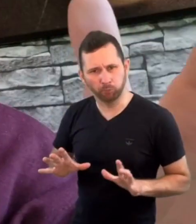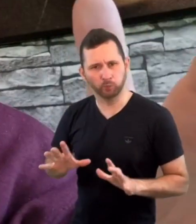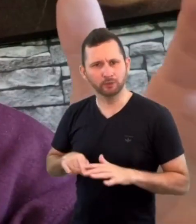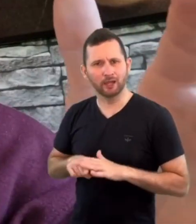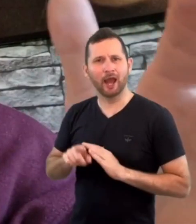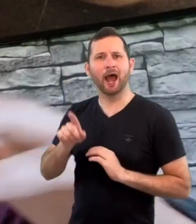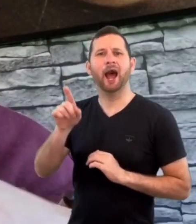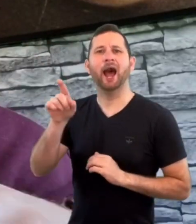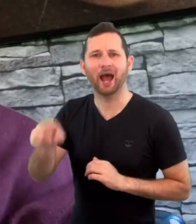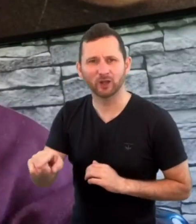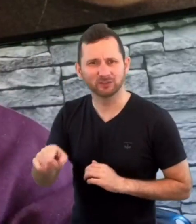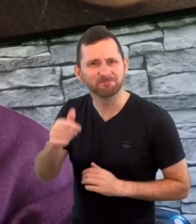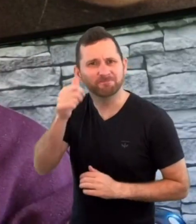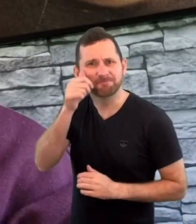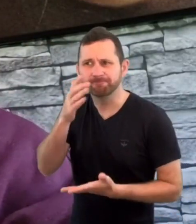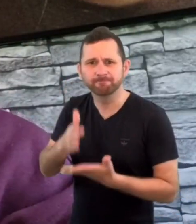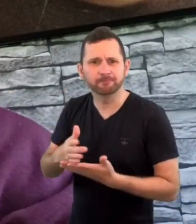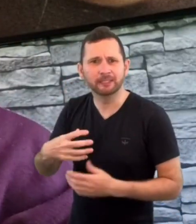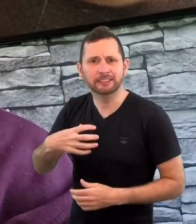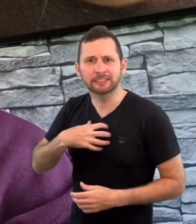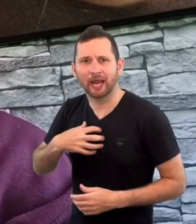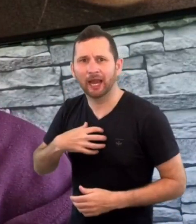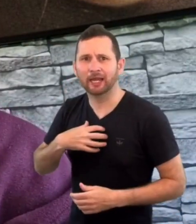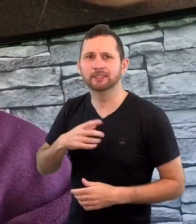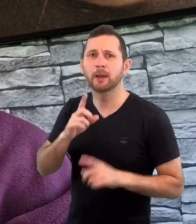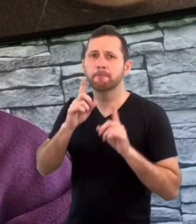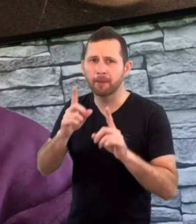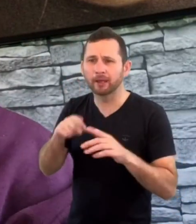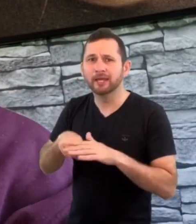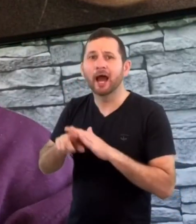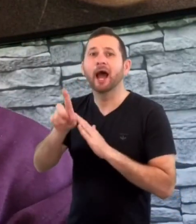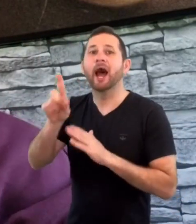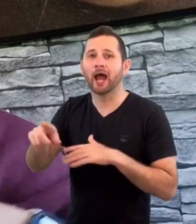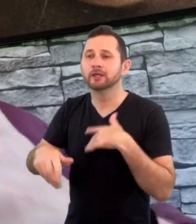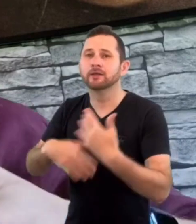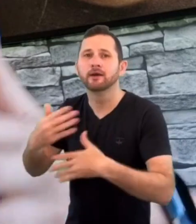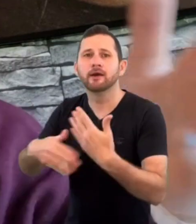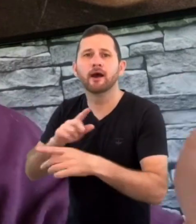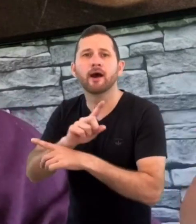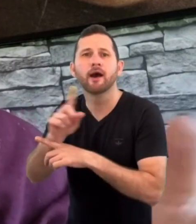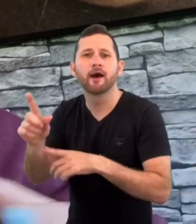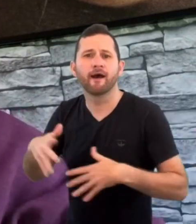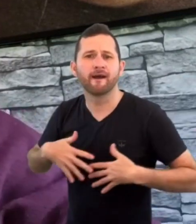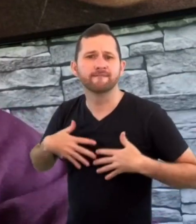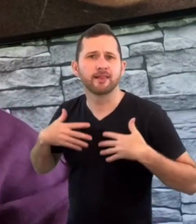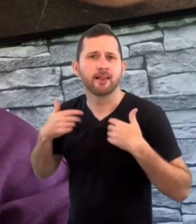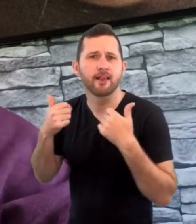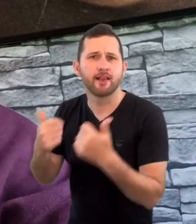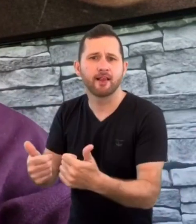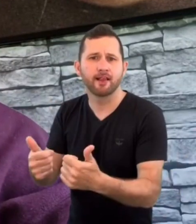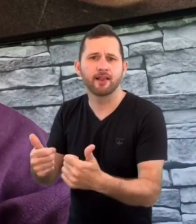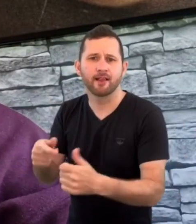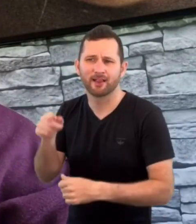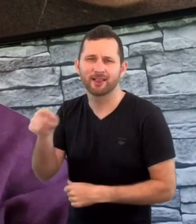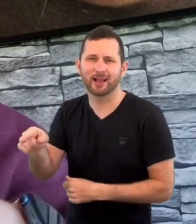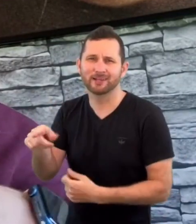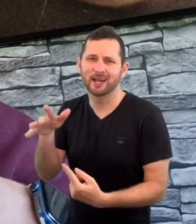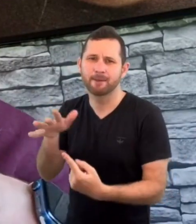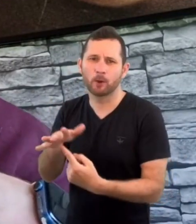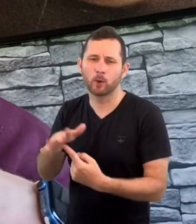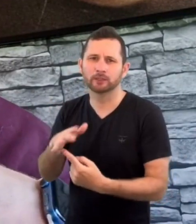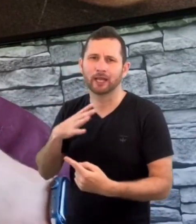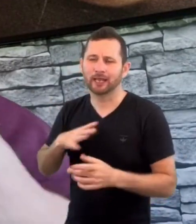of doing, because you'll feel great afterwards. And with that, pushing myself out my comfort zone, it also forced me